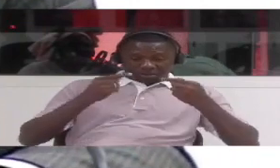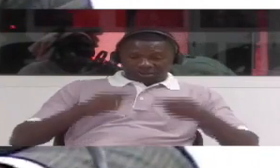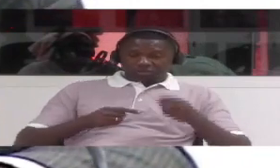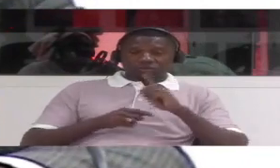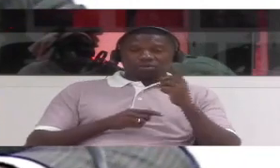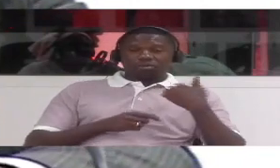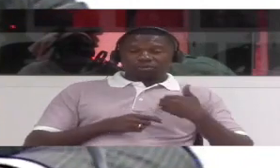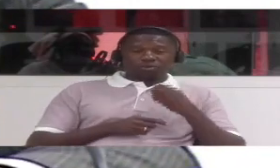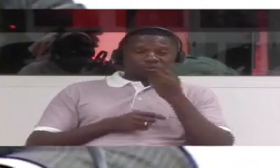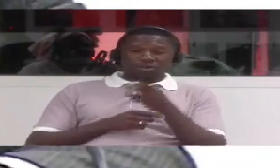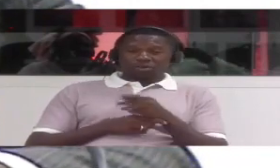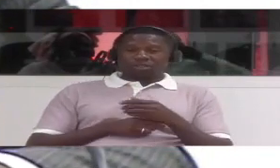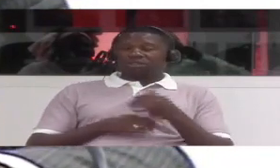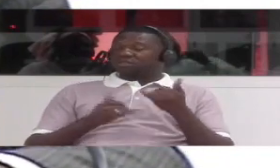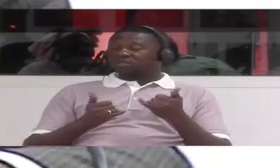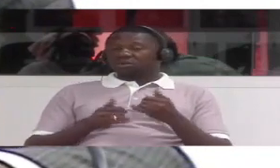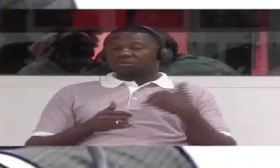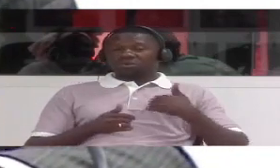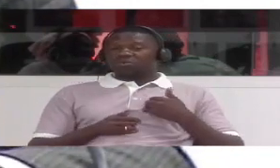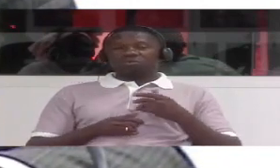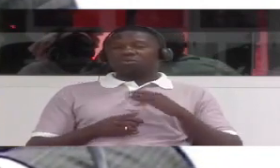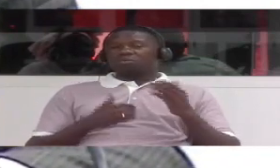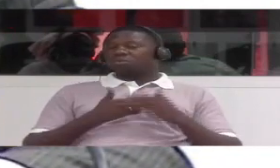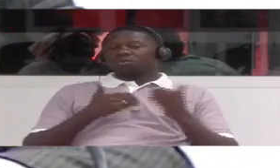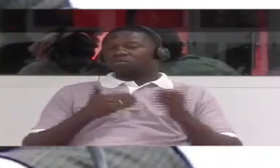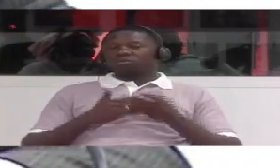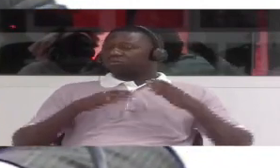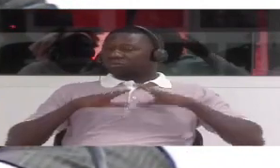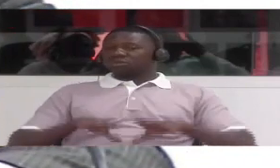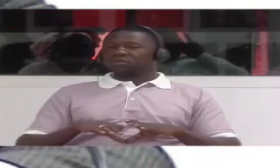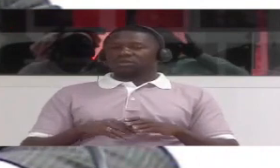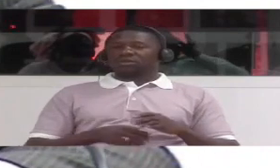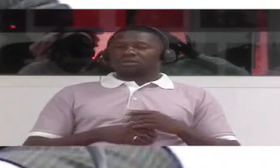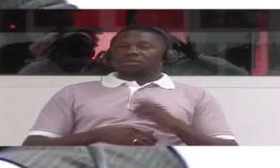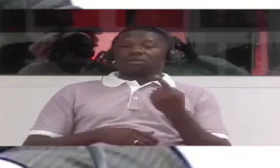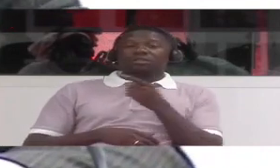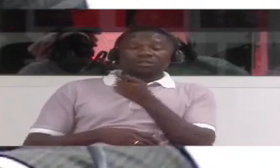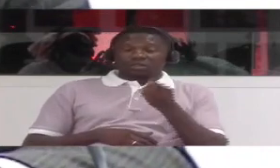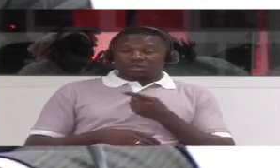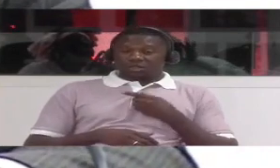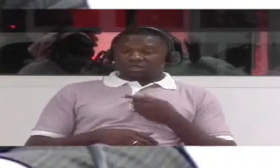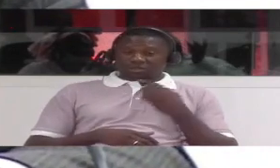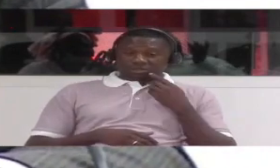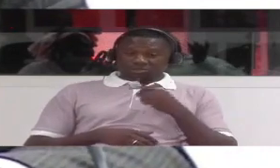generally, people are getting disappointed that the establishment is not